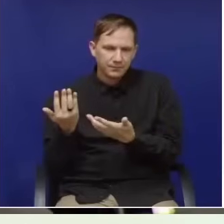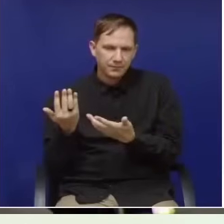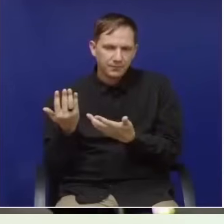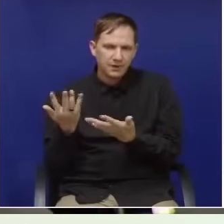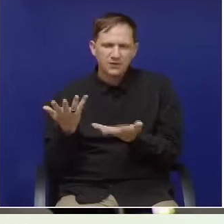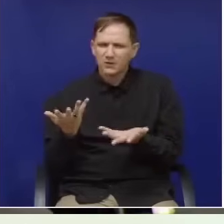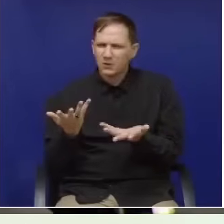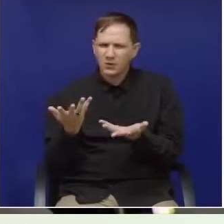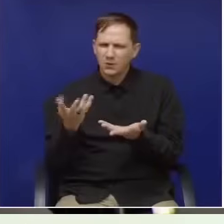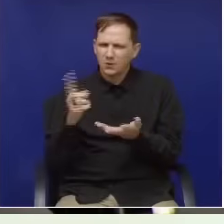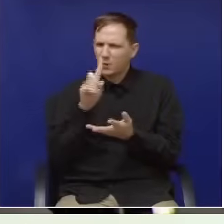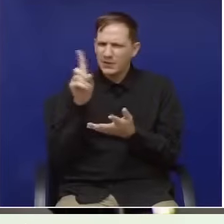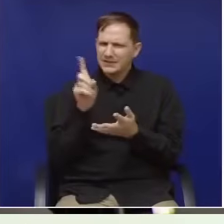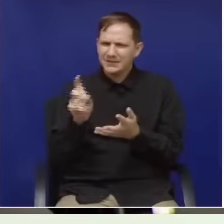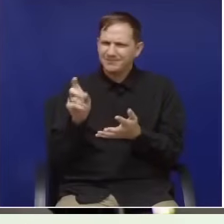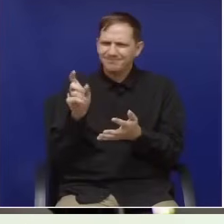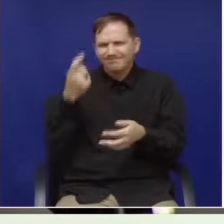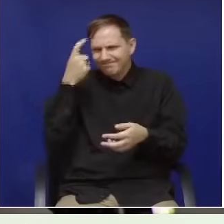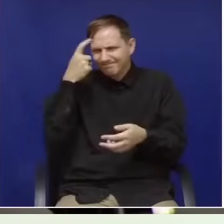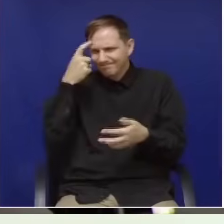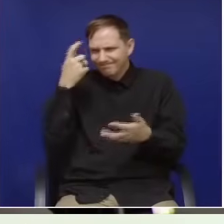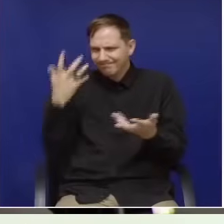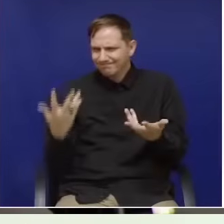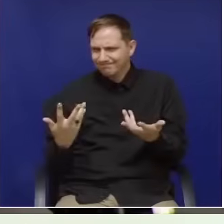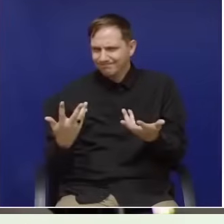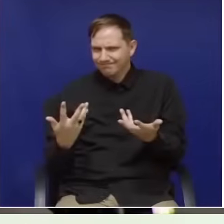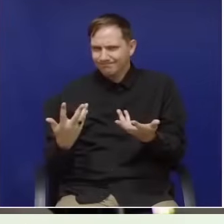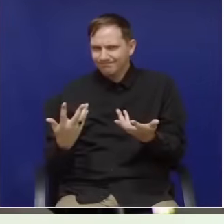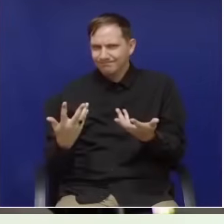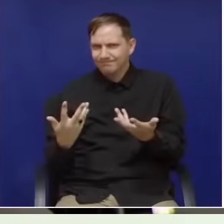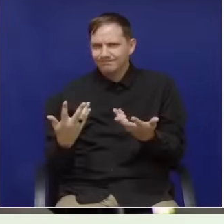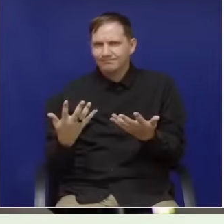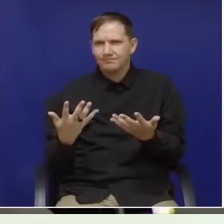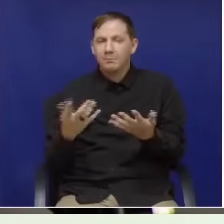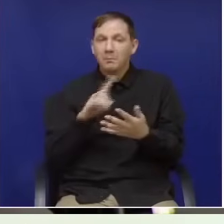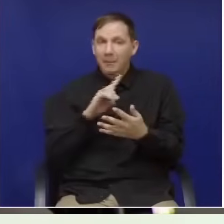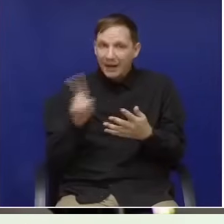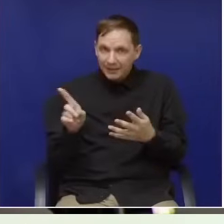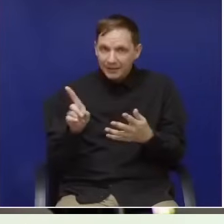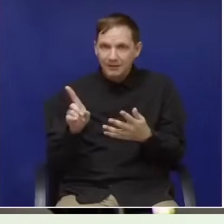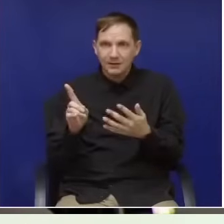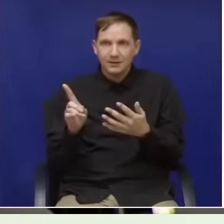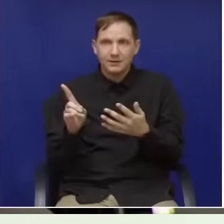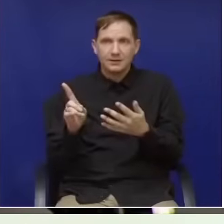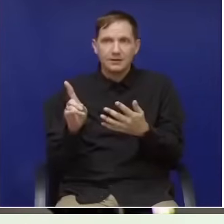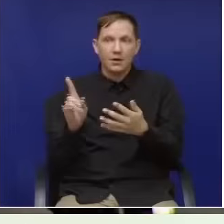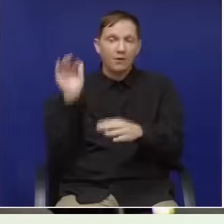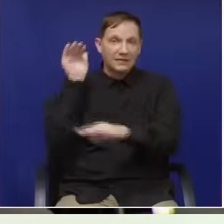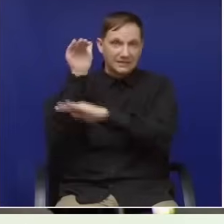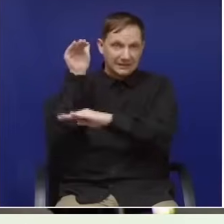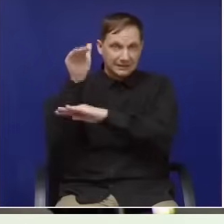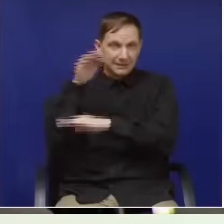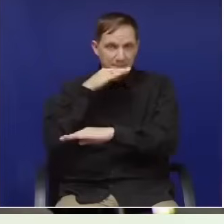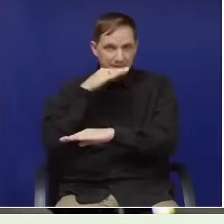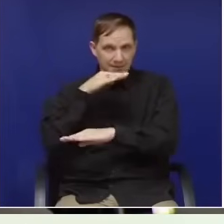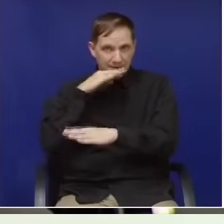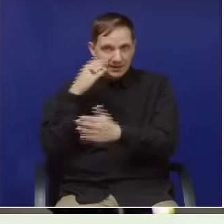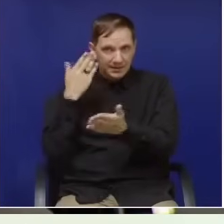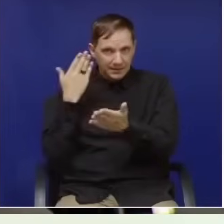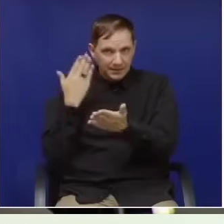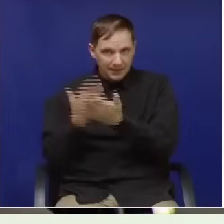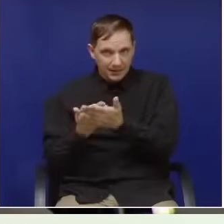moot. This is exactly the model that we are rolling out. So what it means for South Africans abroad is that you're able to go to